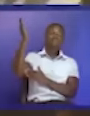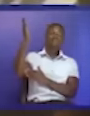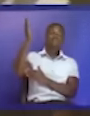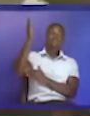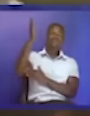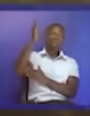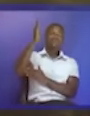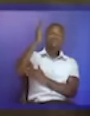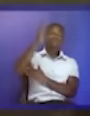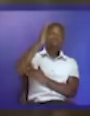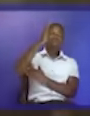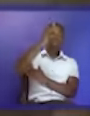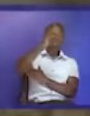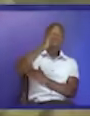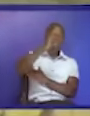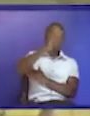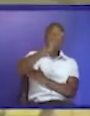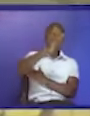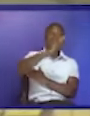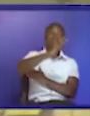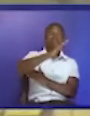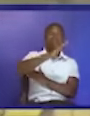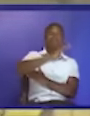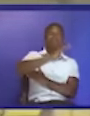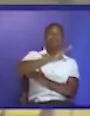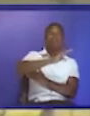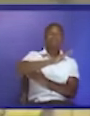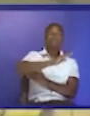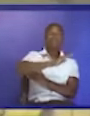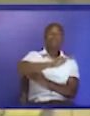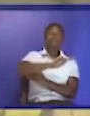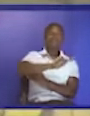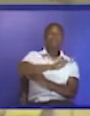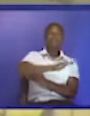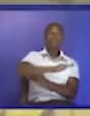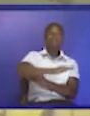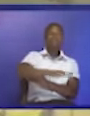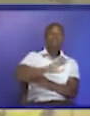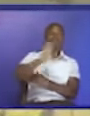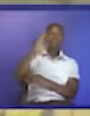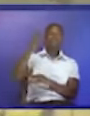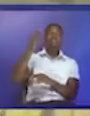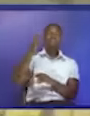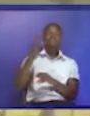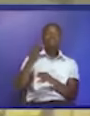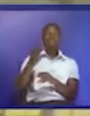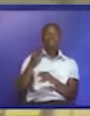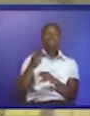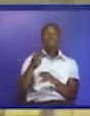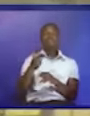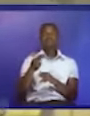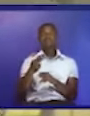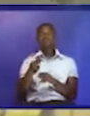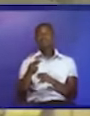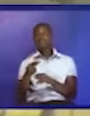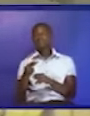setting of the same, your name is to